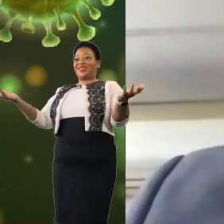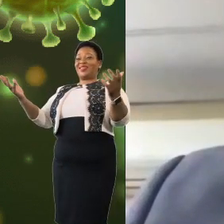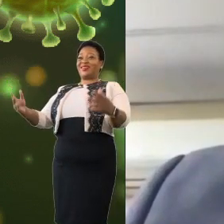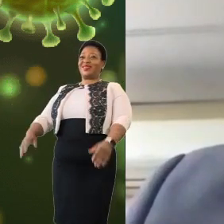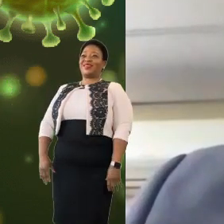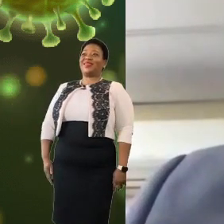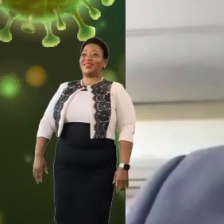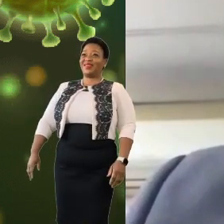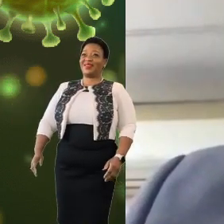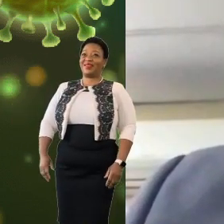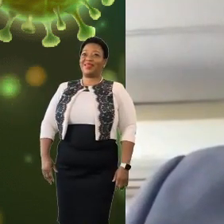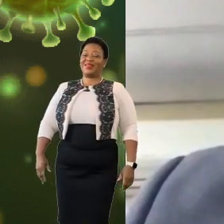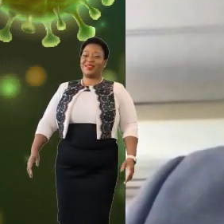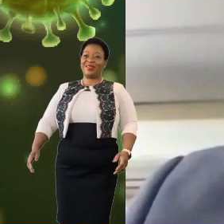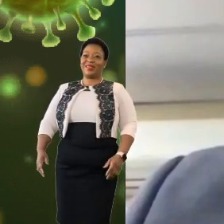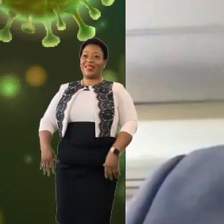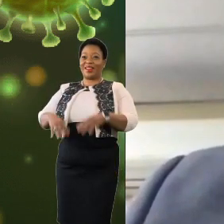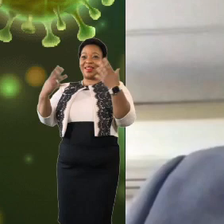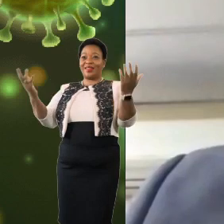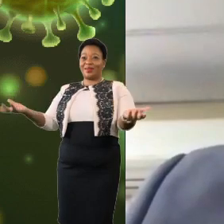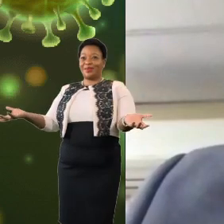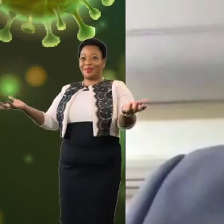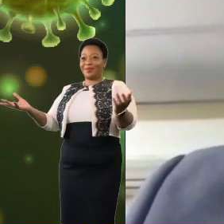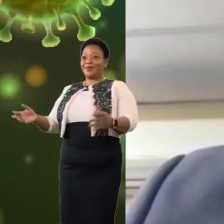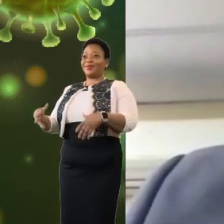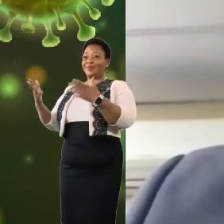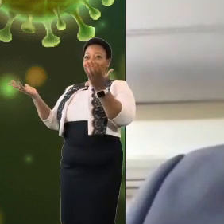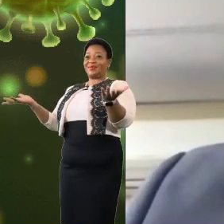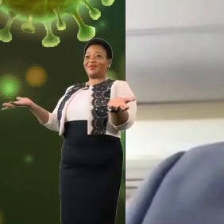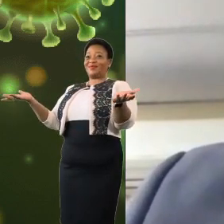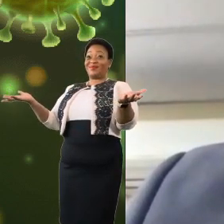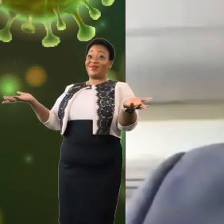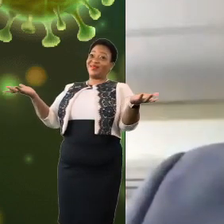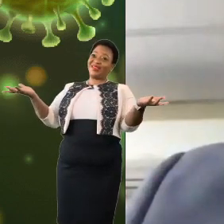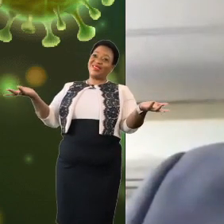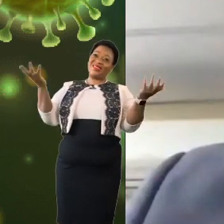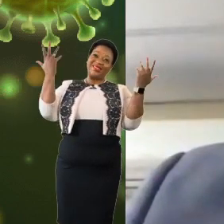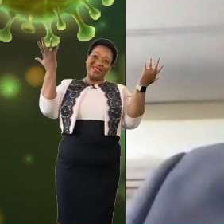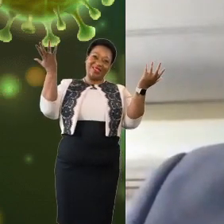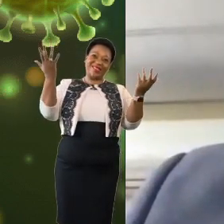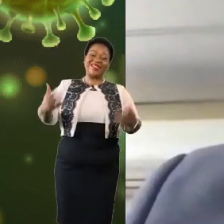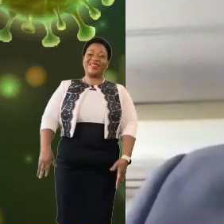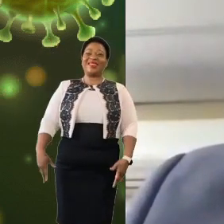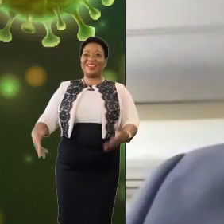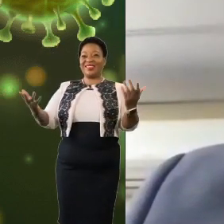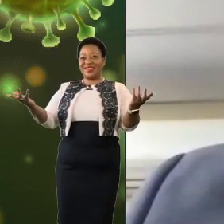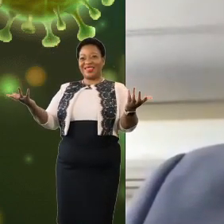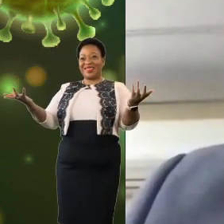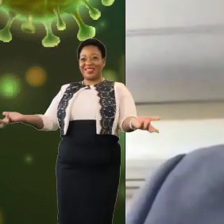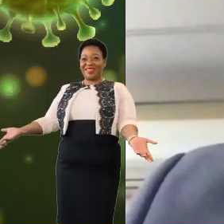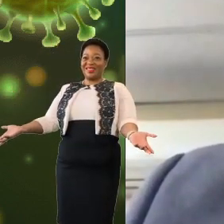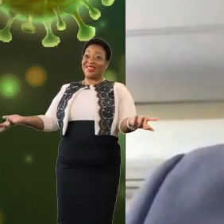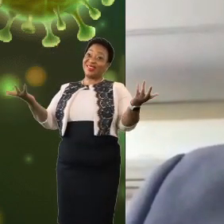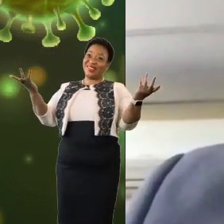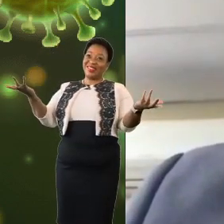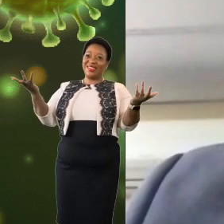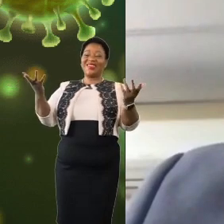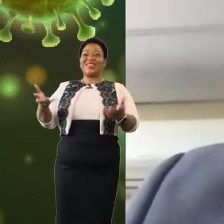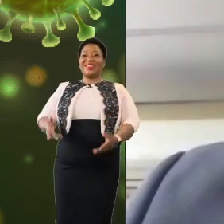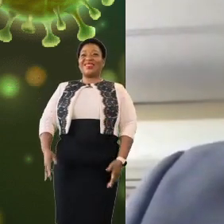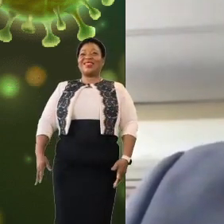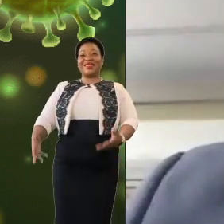TERS as an intervention mainly for the lockdown. But COVID TERS is just one of the interventions that we